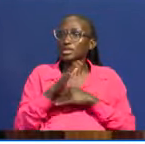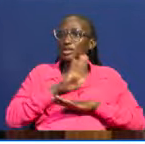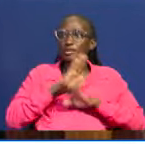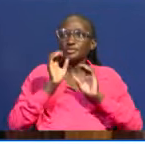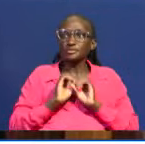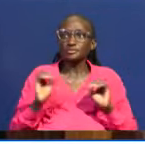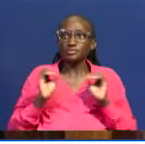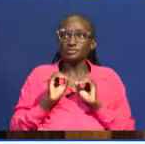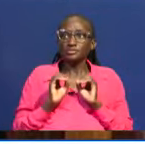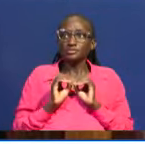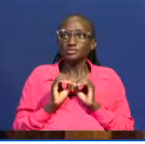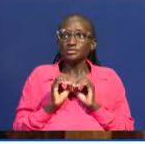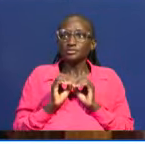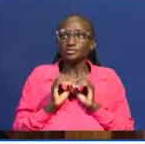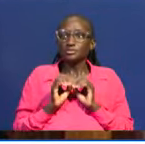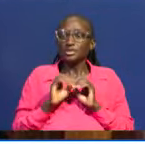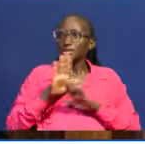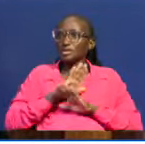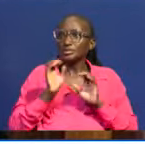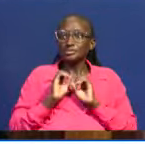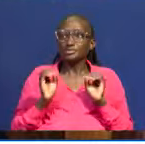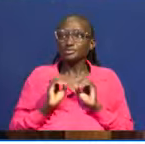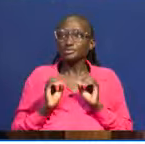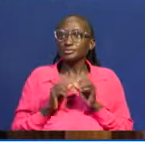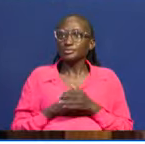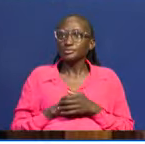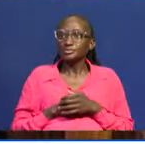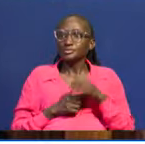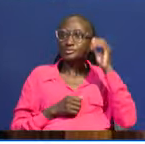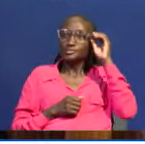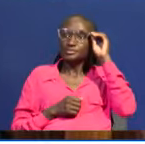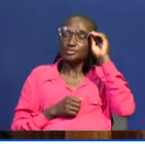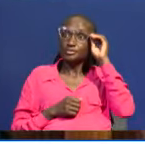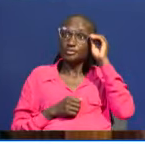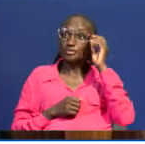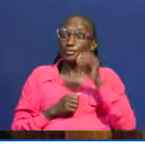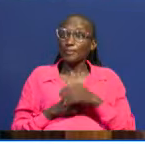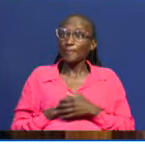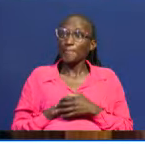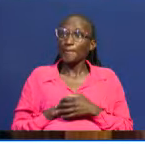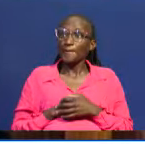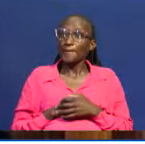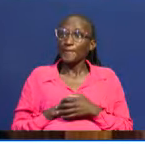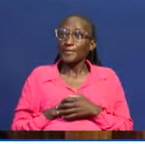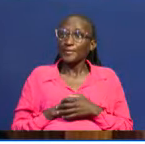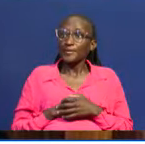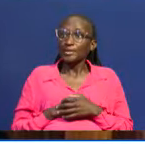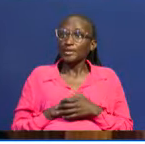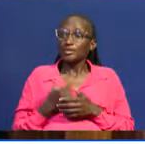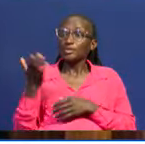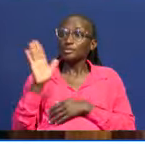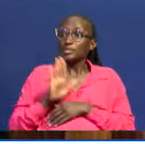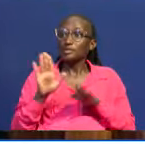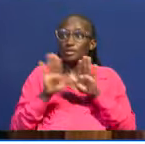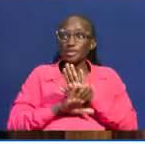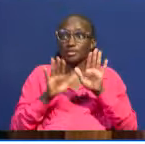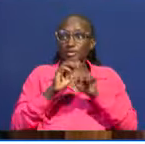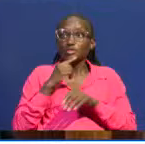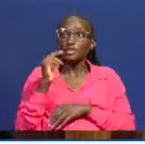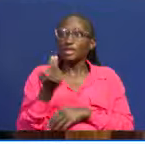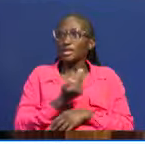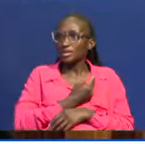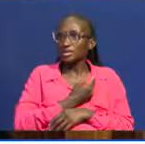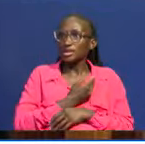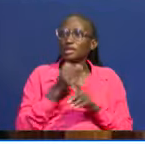conclusive. That explanation cannot suffice. And therefore, it goes back to the Deputy President to tell